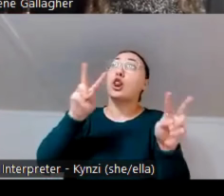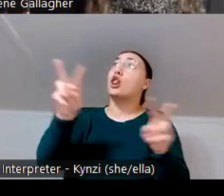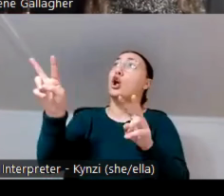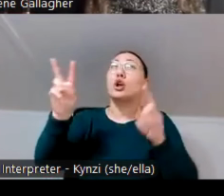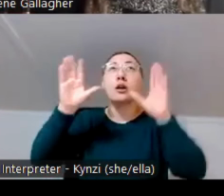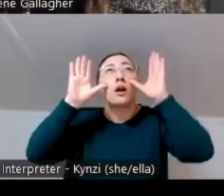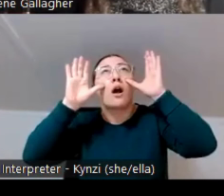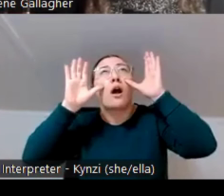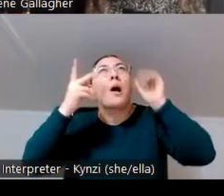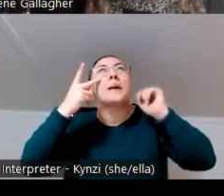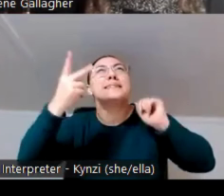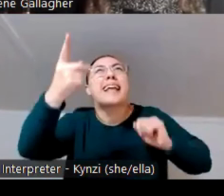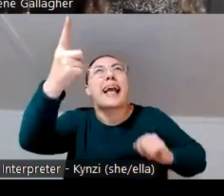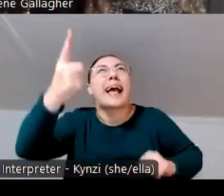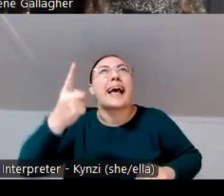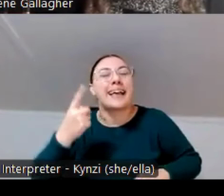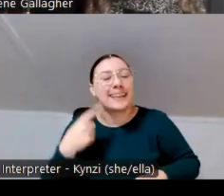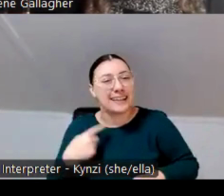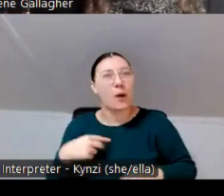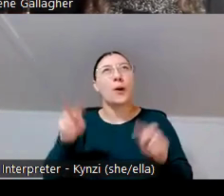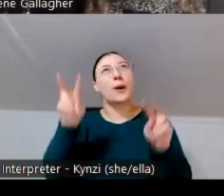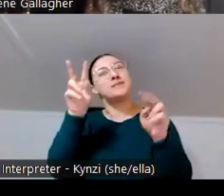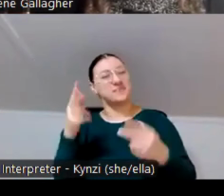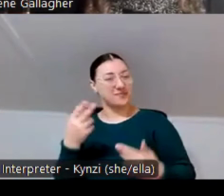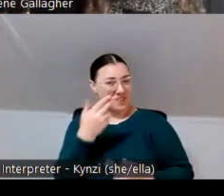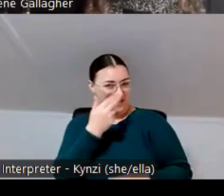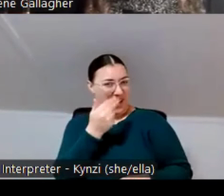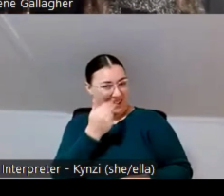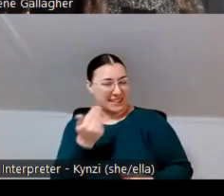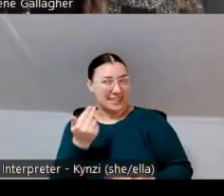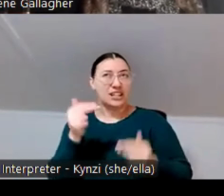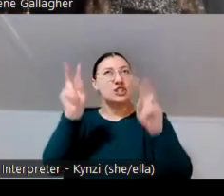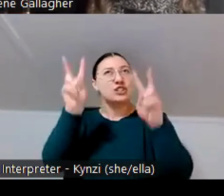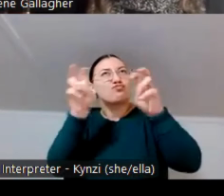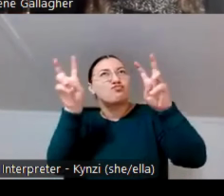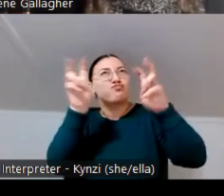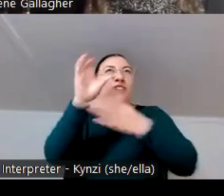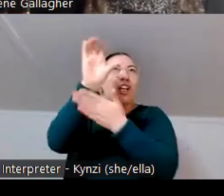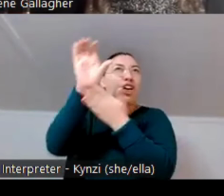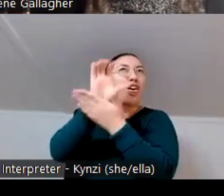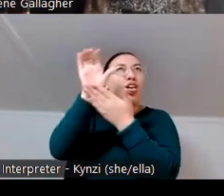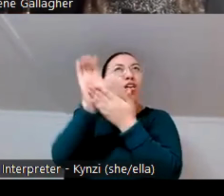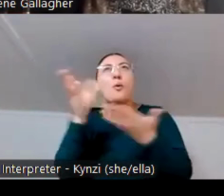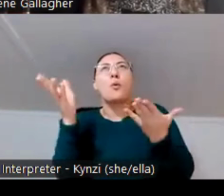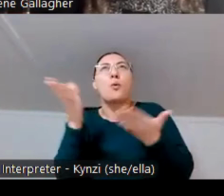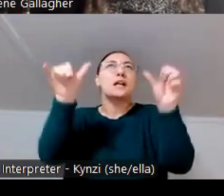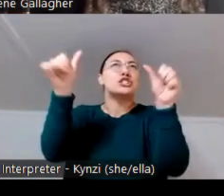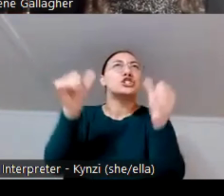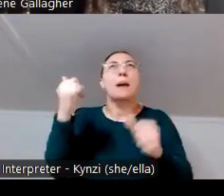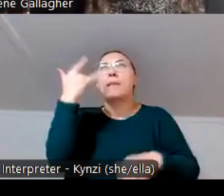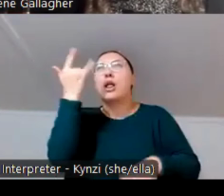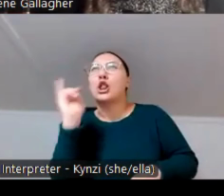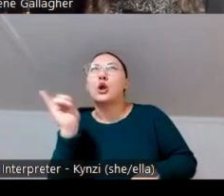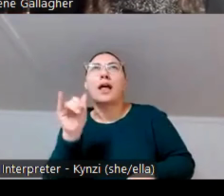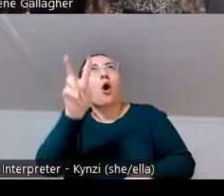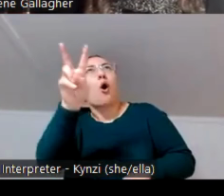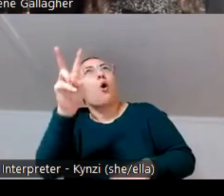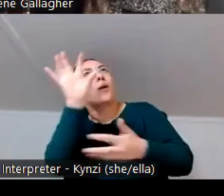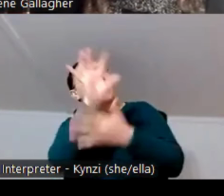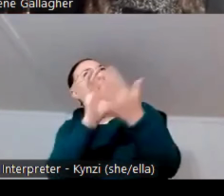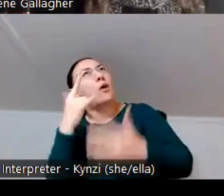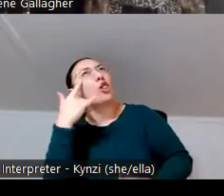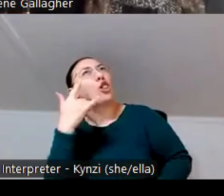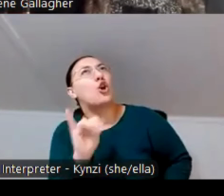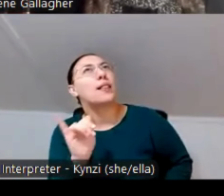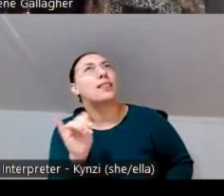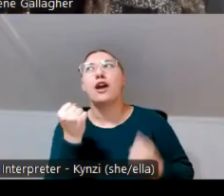can be fun to think about the shapes that clouds make. Sometimes people like to pretend they see a car